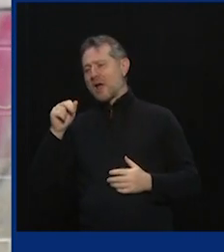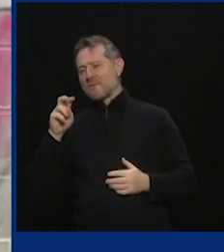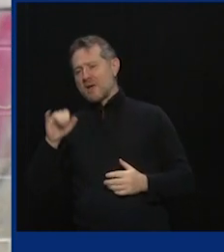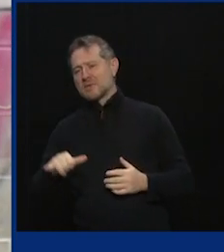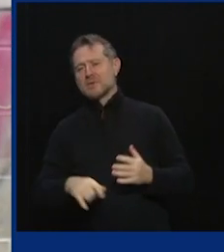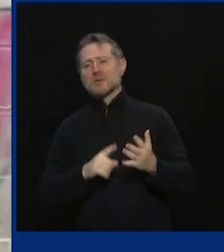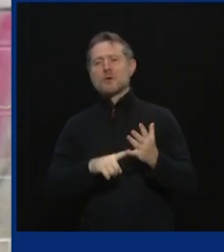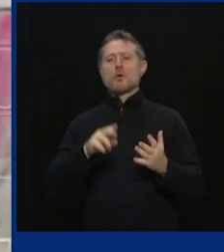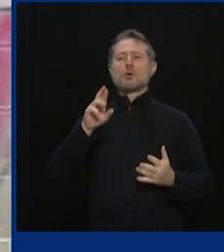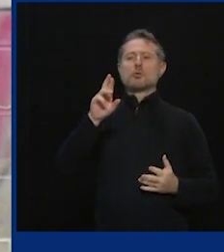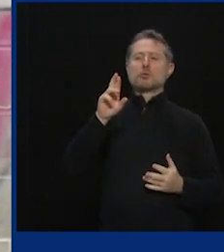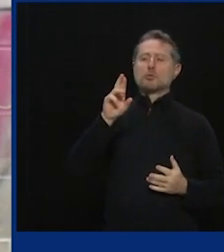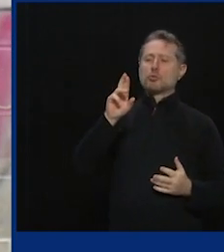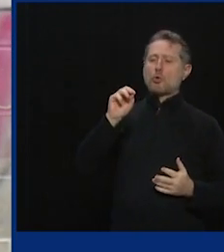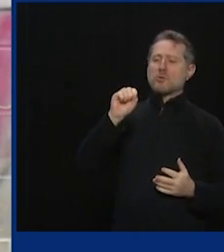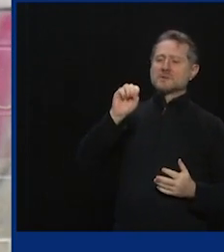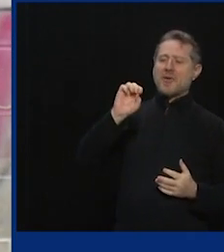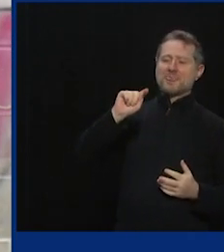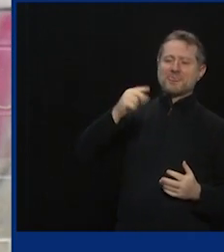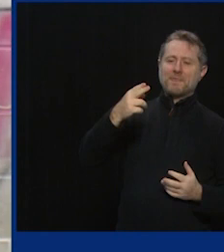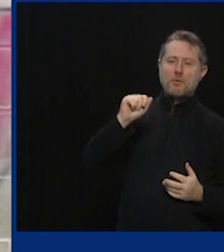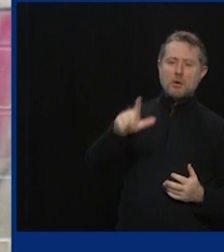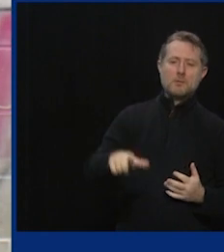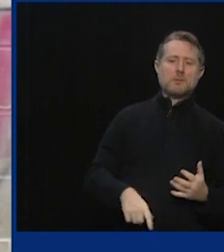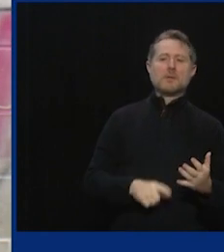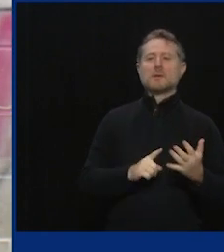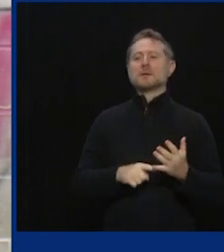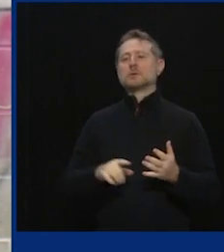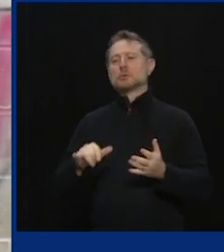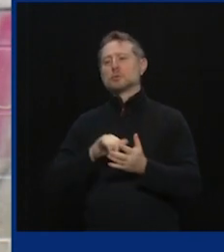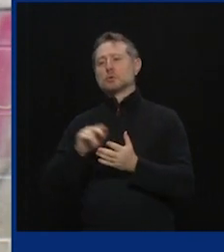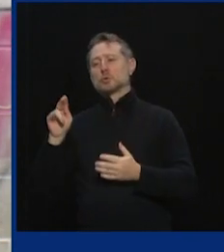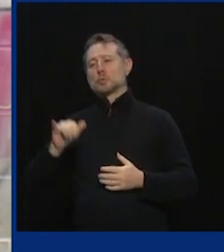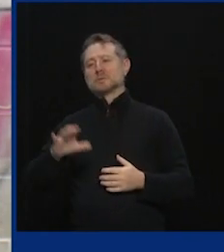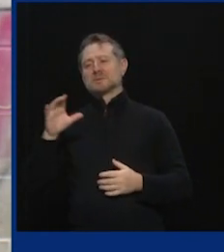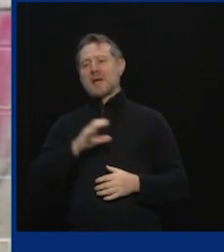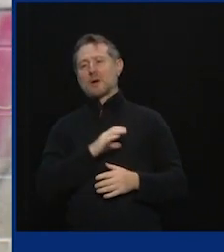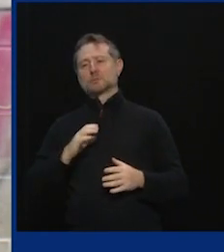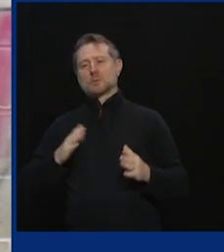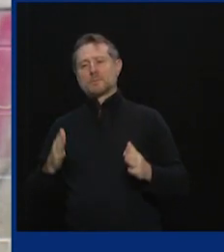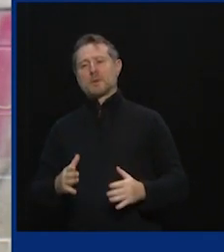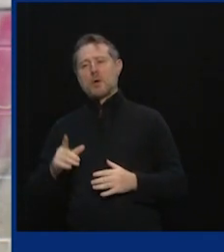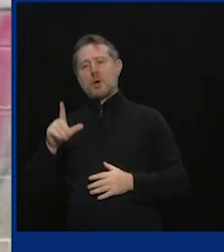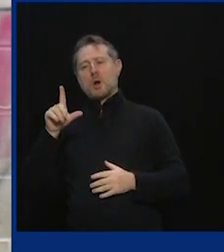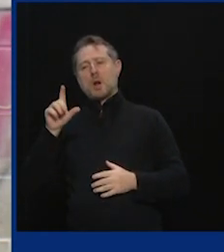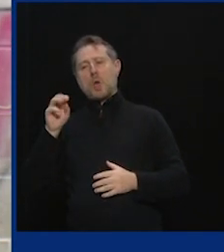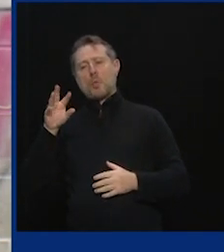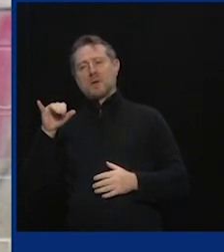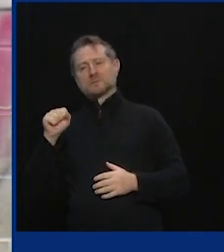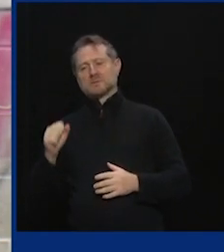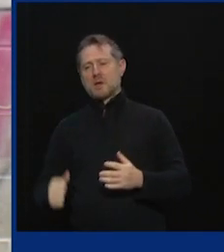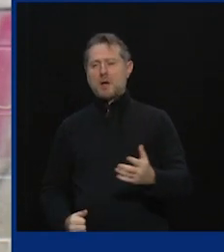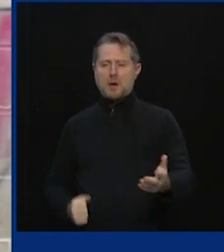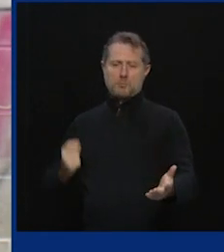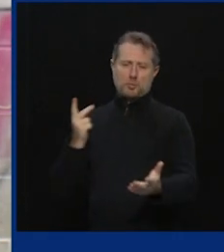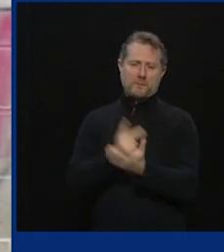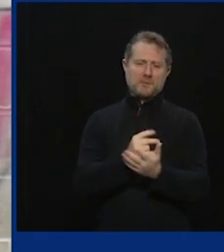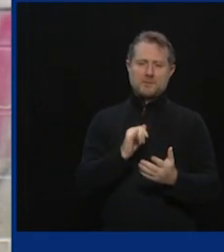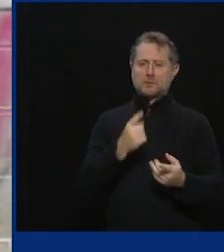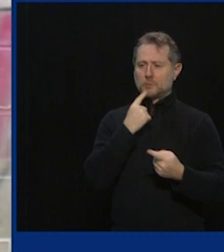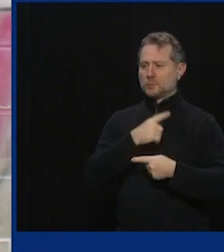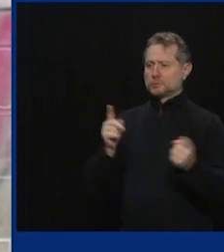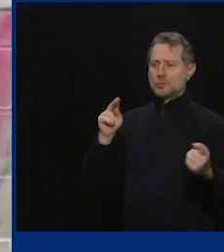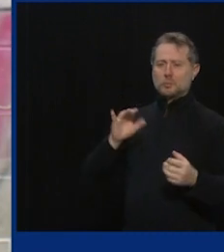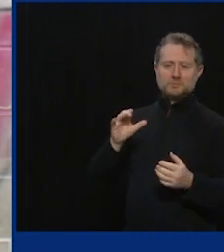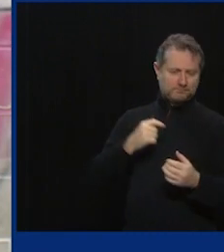helping to move this bill through the Assembly. The New York City Council member Farrah Lewis of Brooklyn, who passed a resolution in the New York City Council in support of this bill